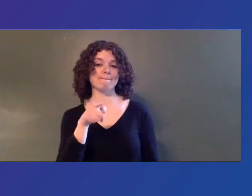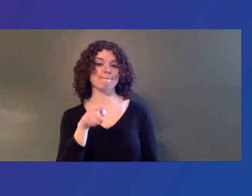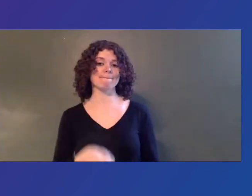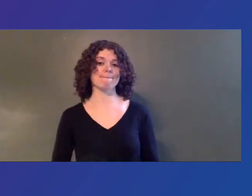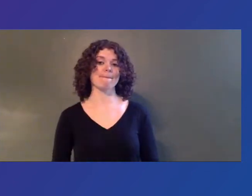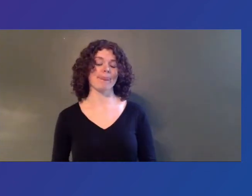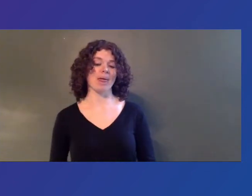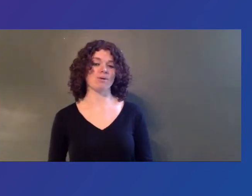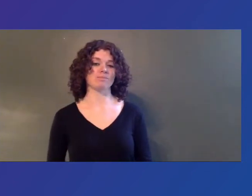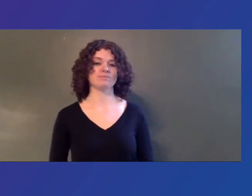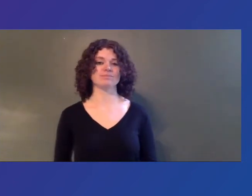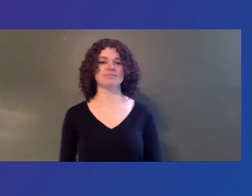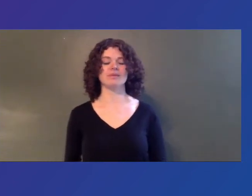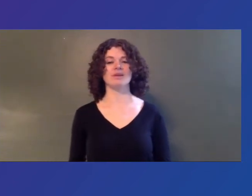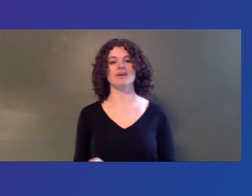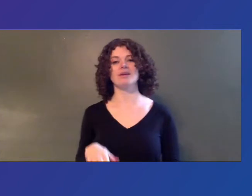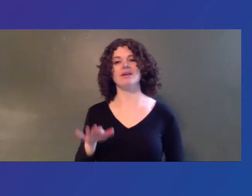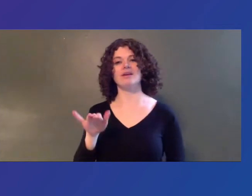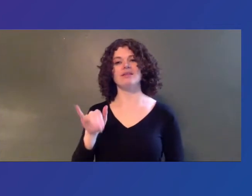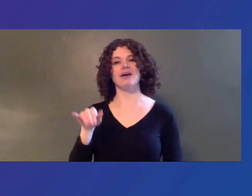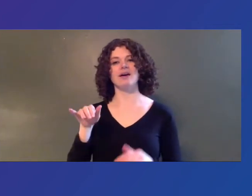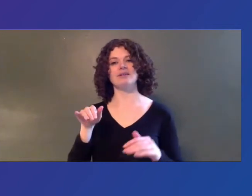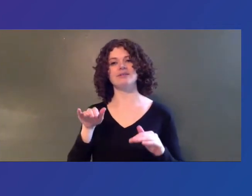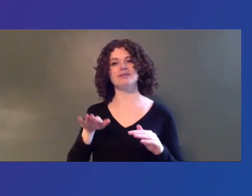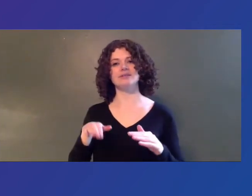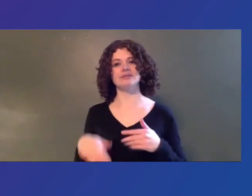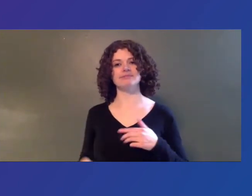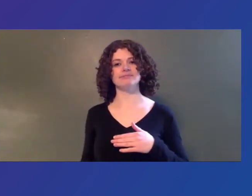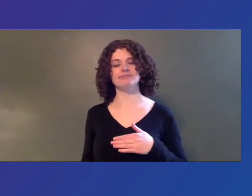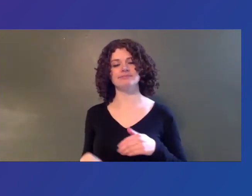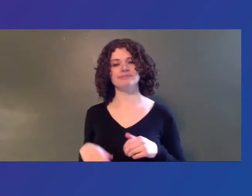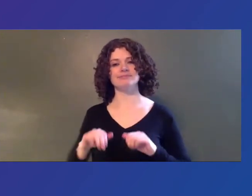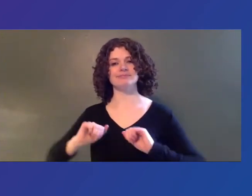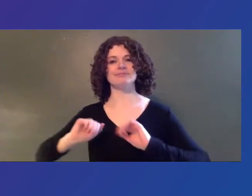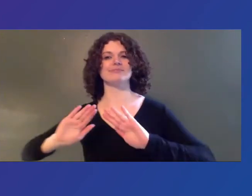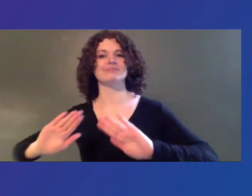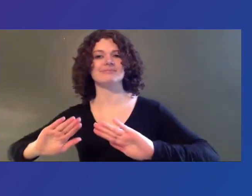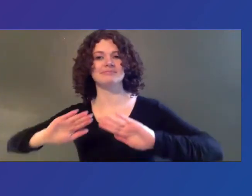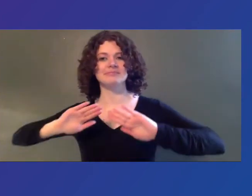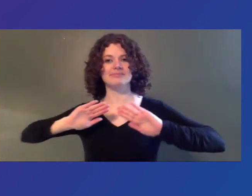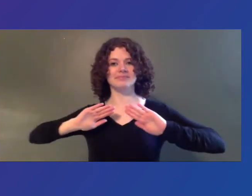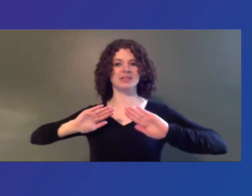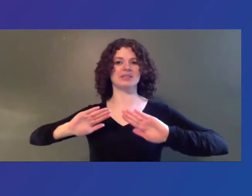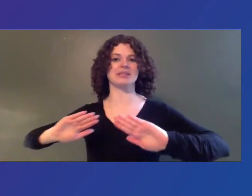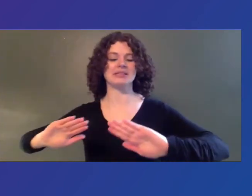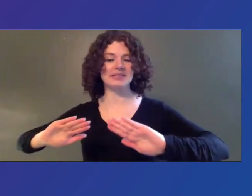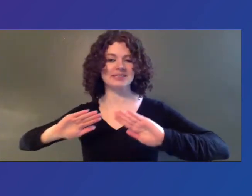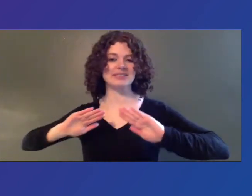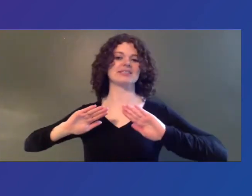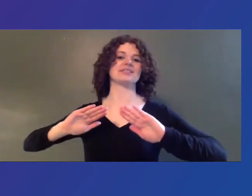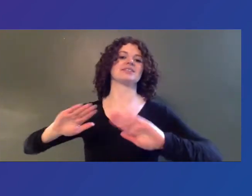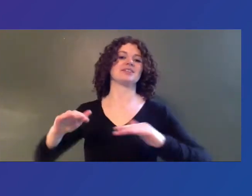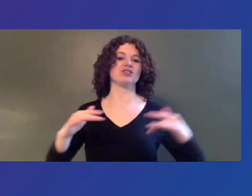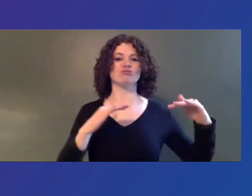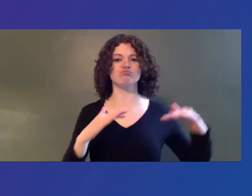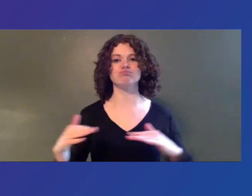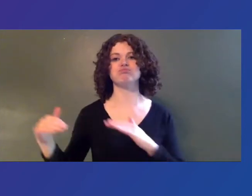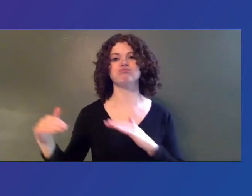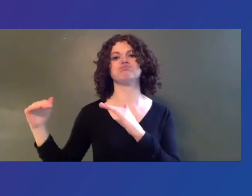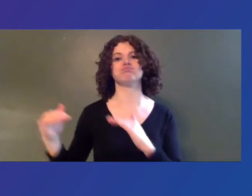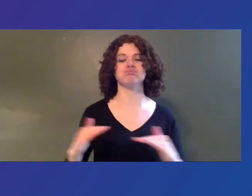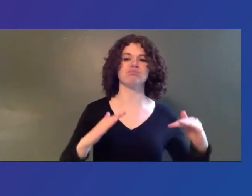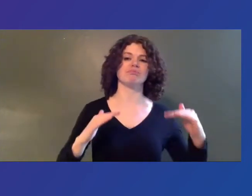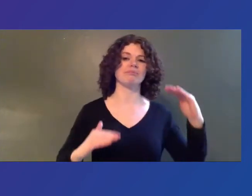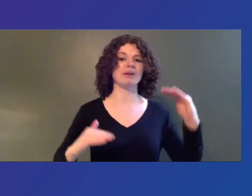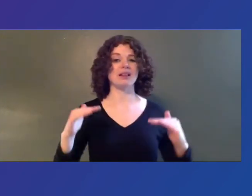ebbs and flow, like learning that having a goal is great, but learning that the journey is actually the thing that